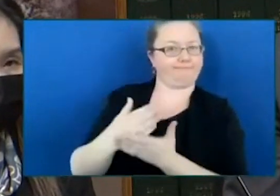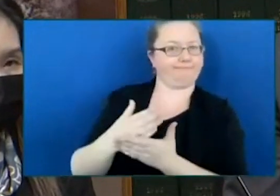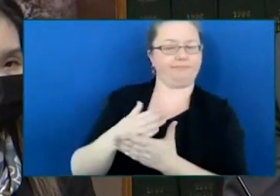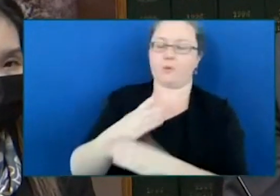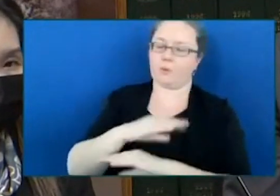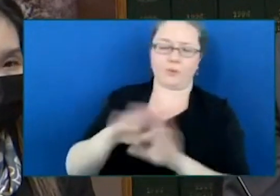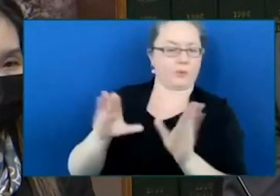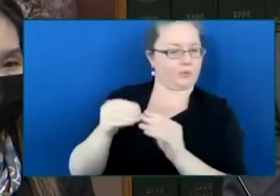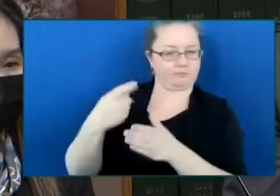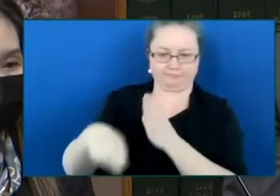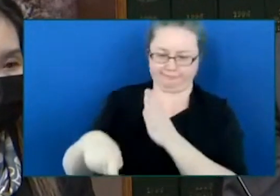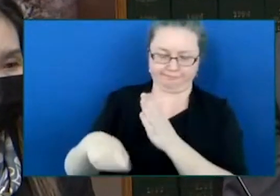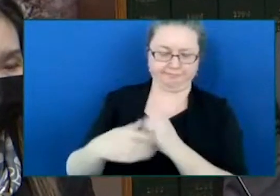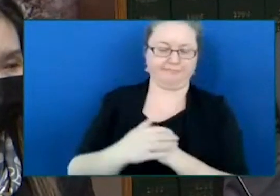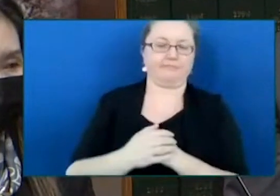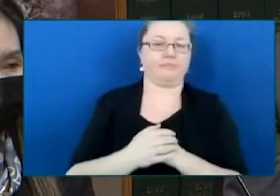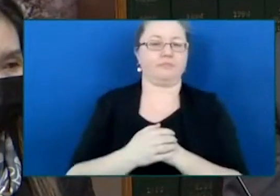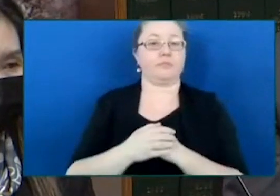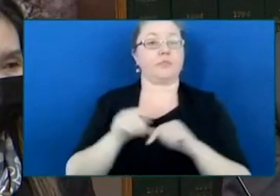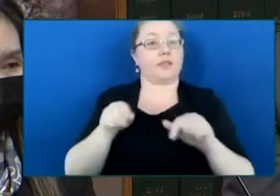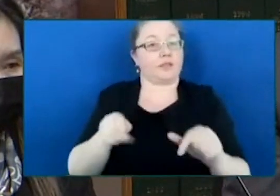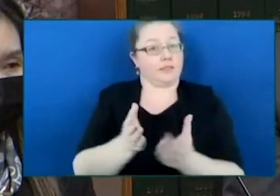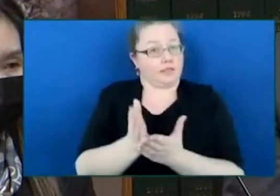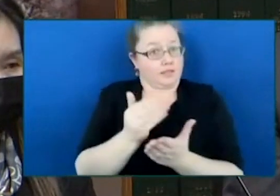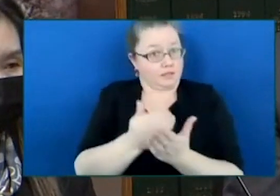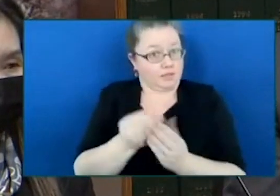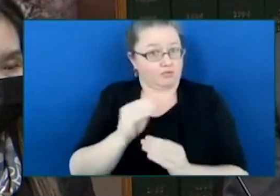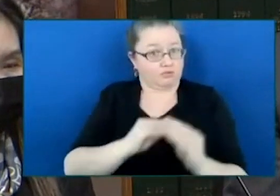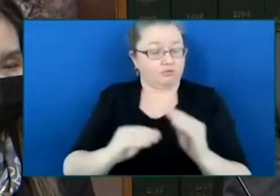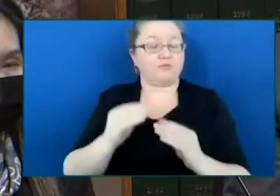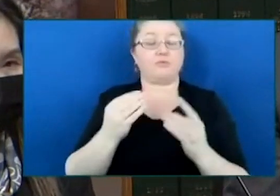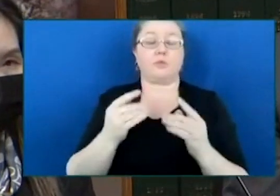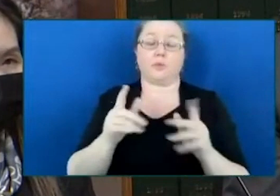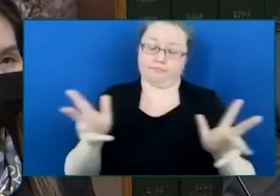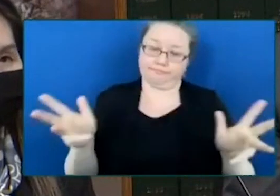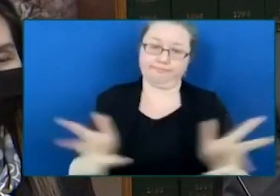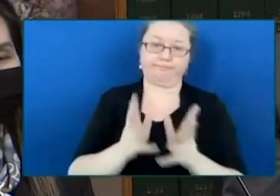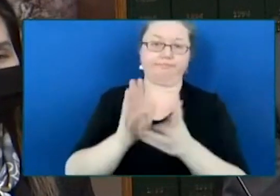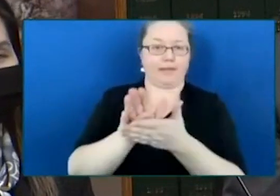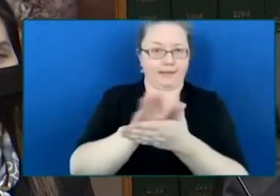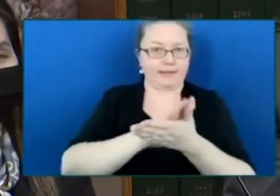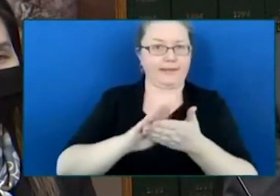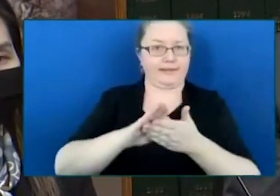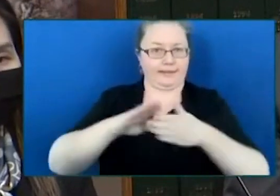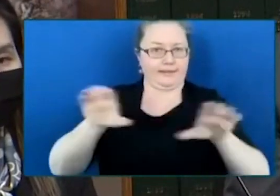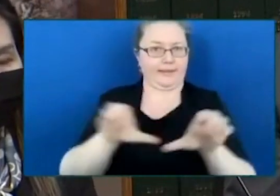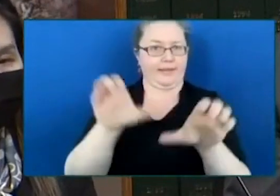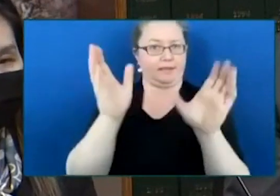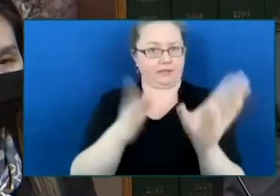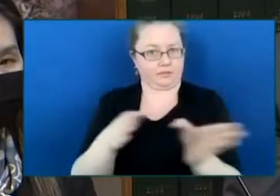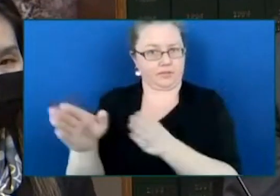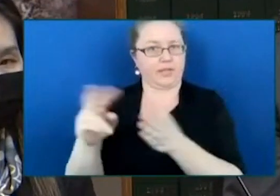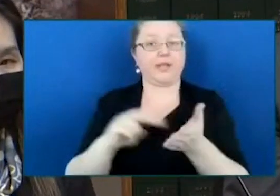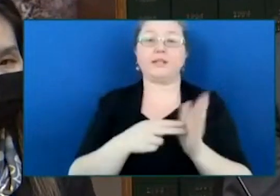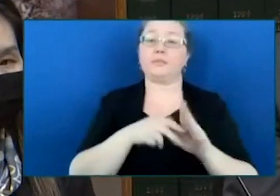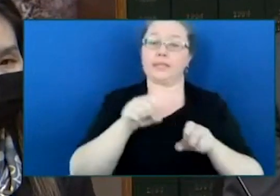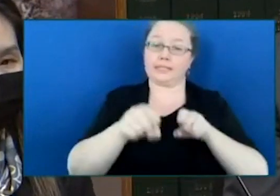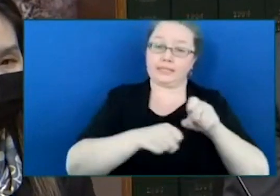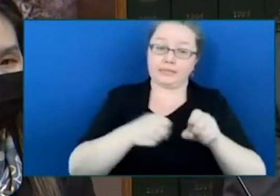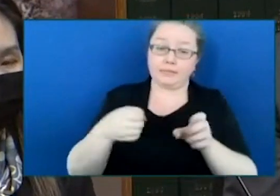This year's budget also launches a Clean Transportation Action Plan and continues growing the province's network of bike lanes and multi-use